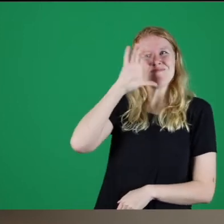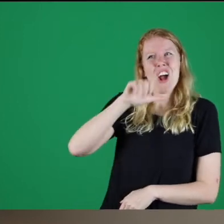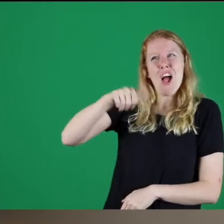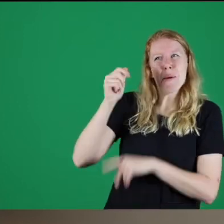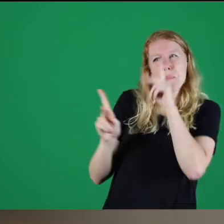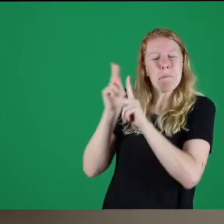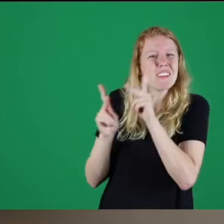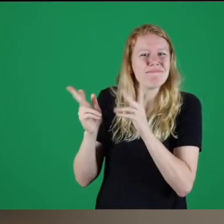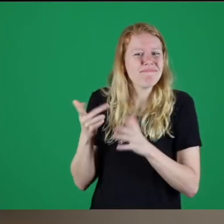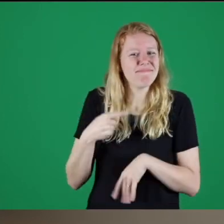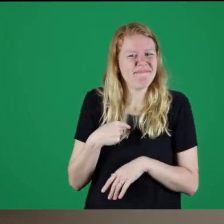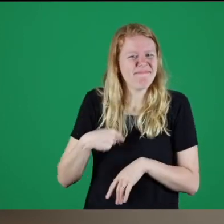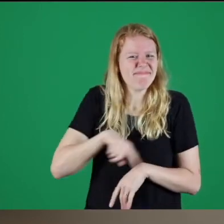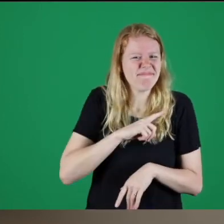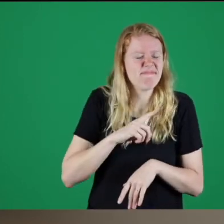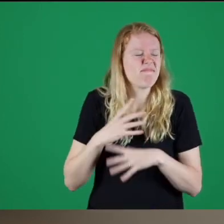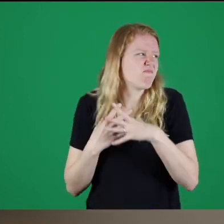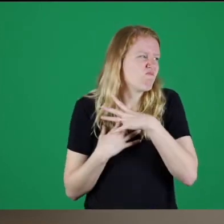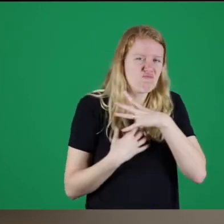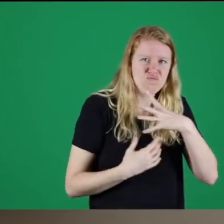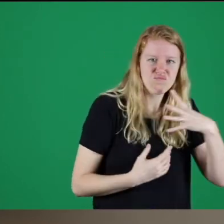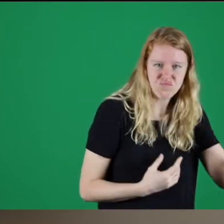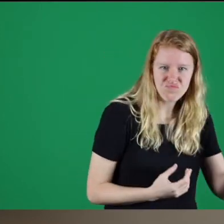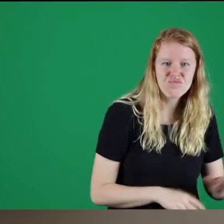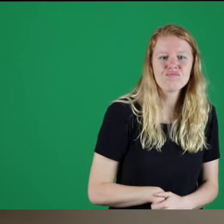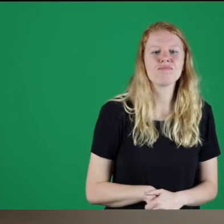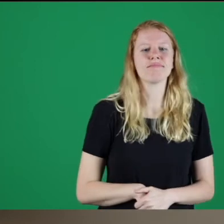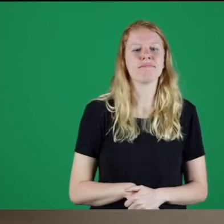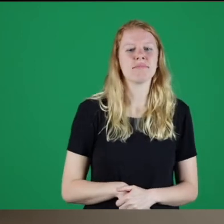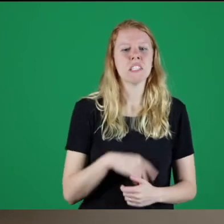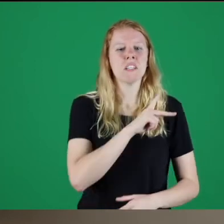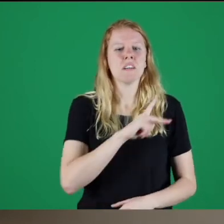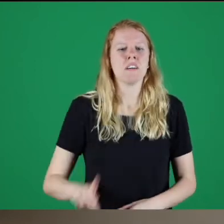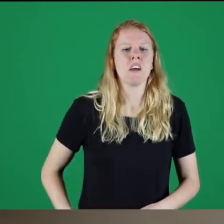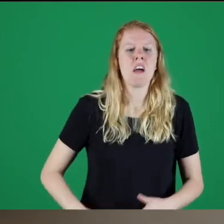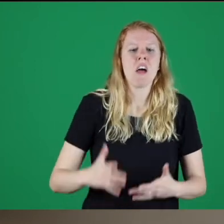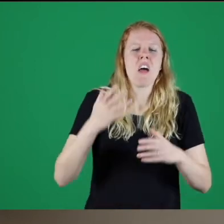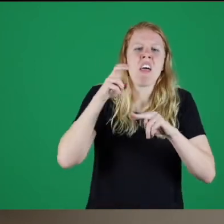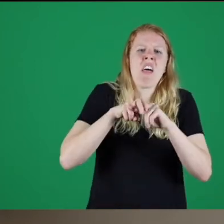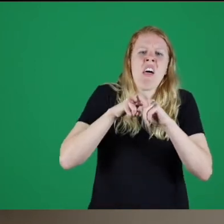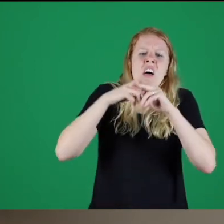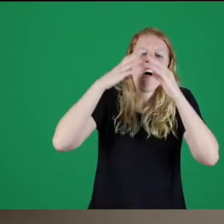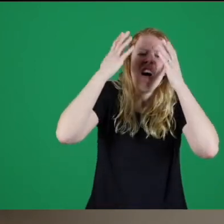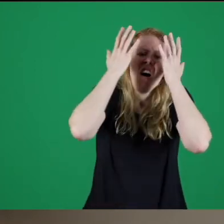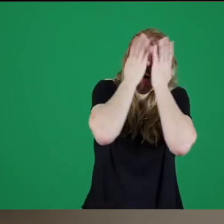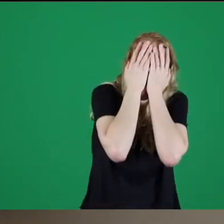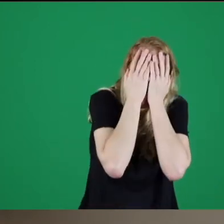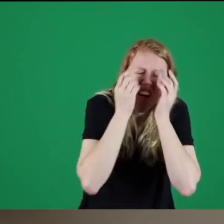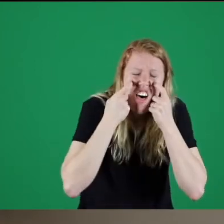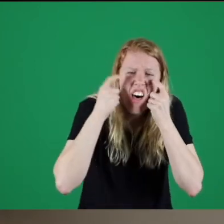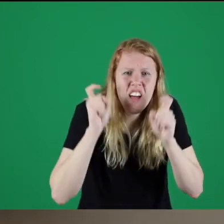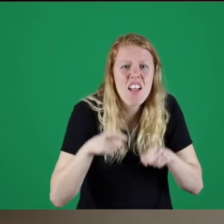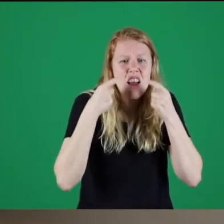do this." And the strong women of the village left. So now the king, he's sitting there, he's crying into his hands